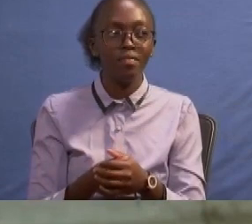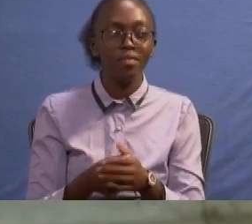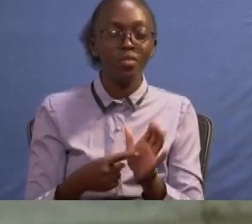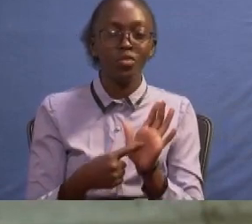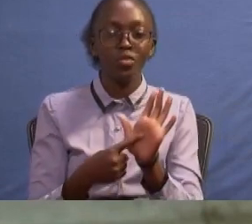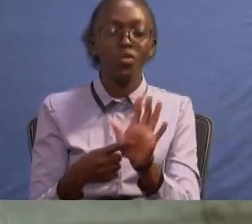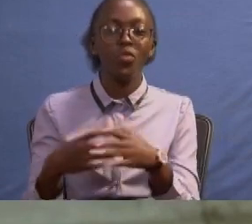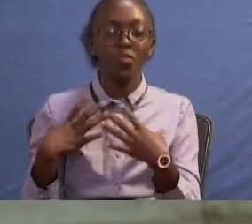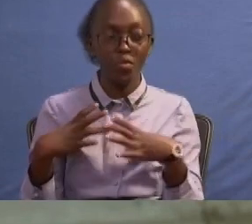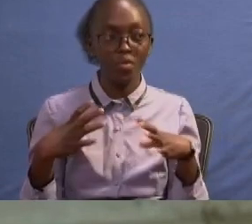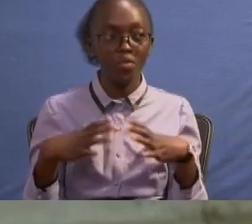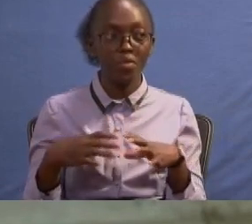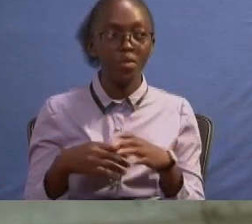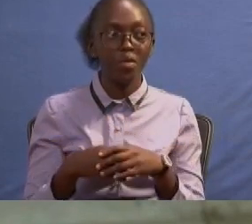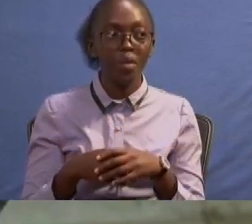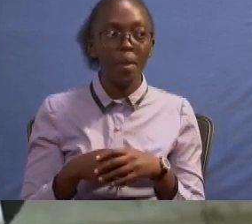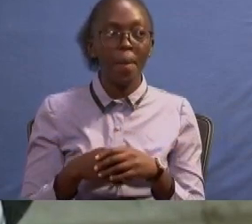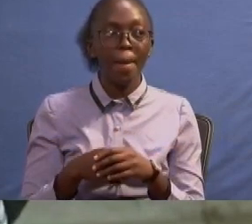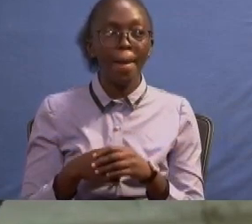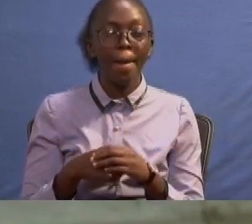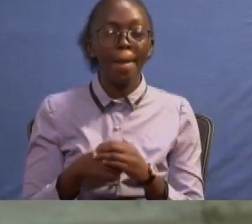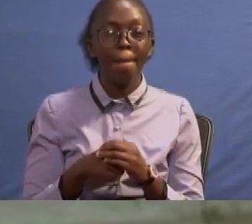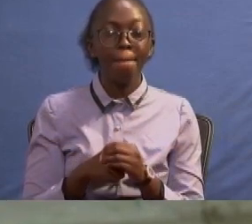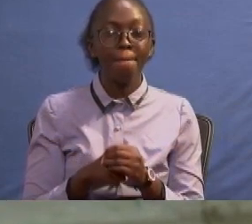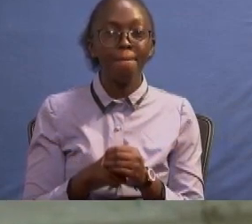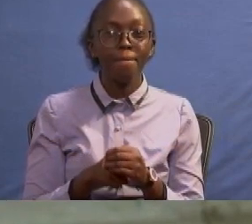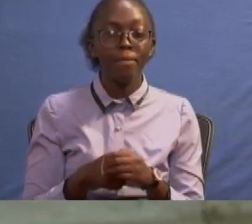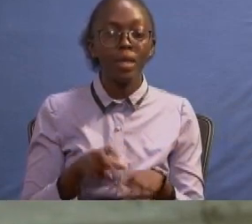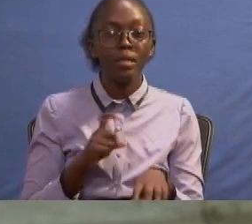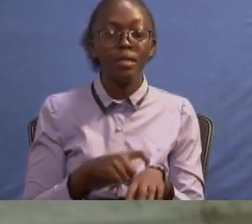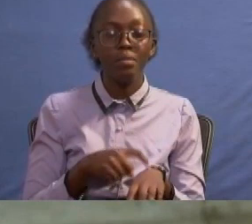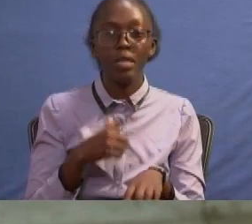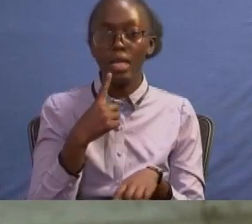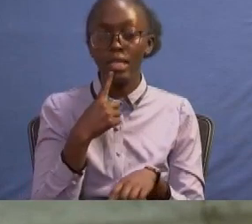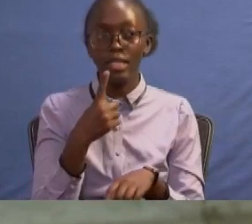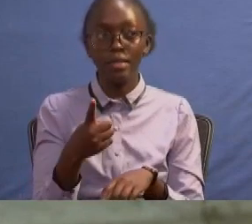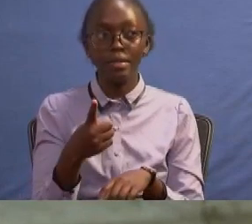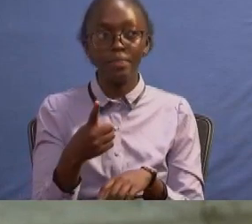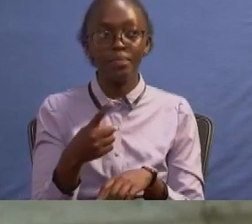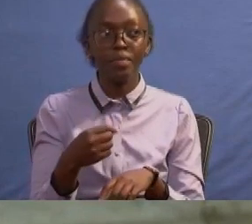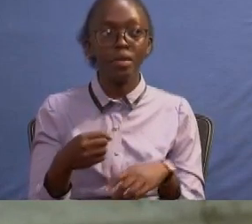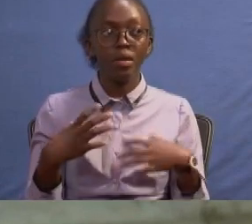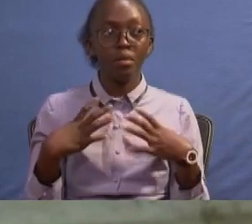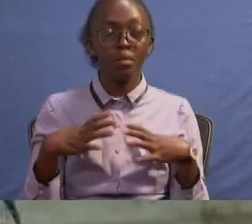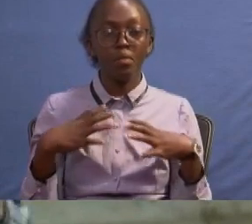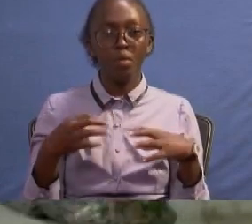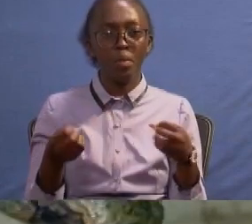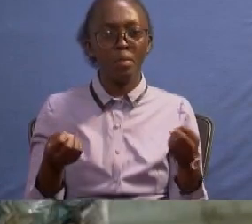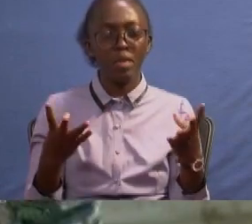that you can show you had been there. And so when they told me, many people thought I was